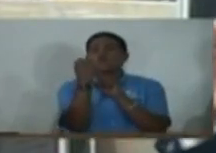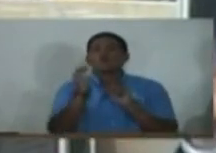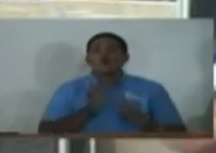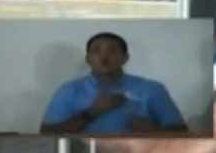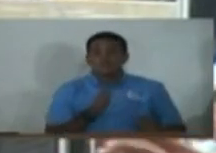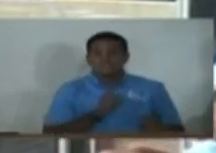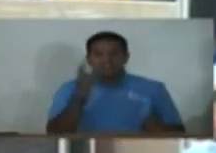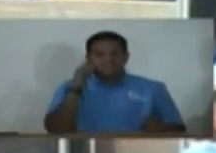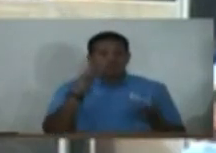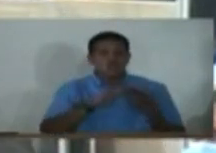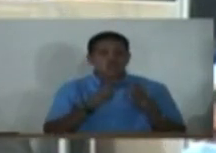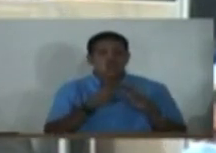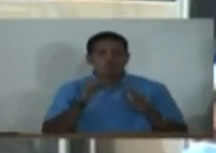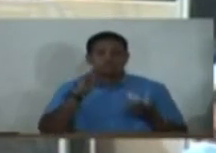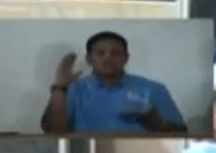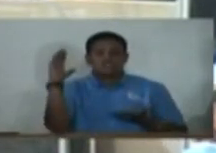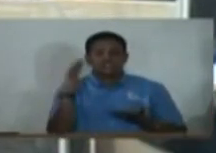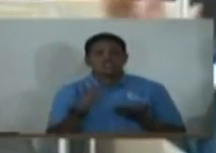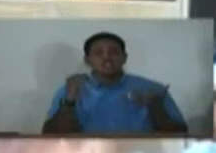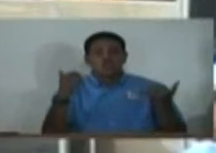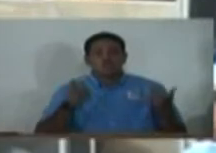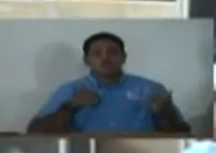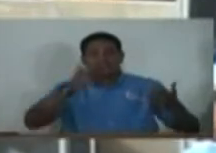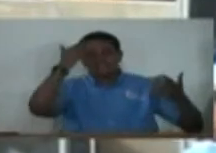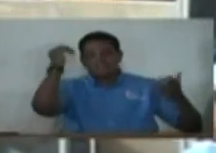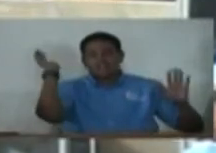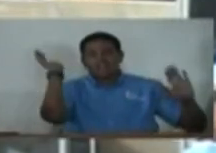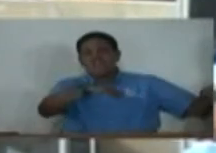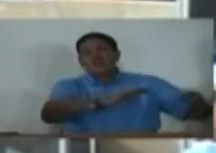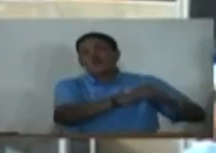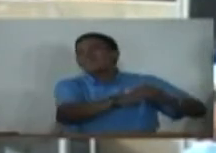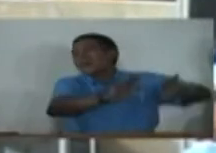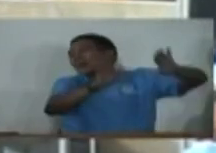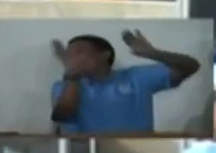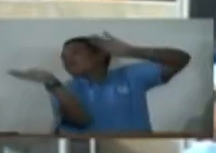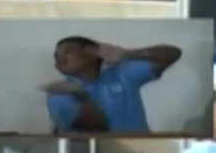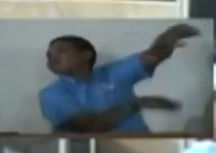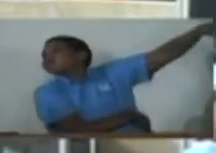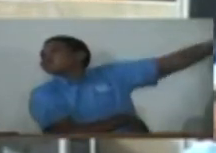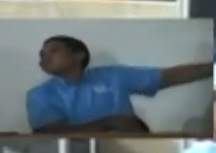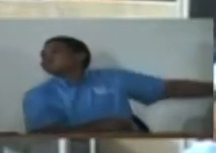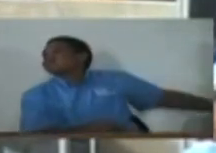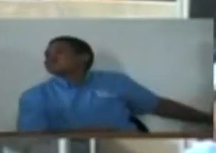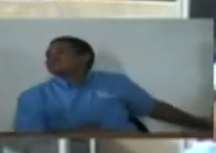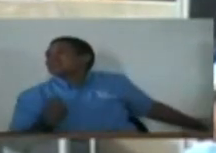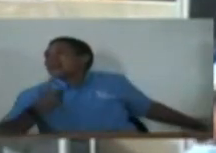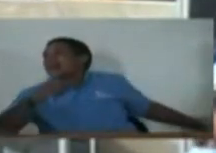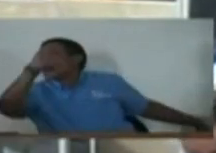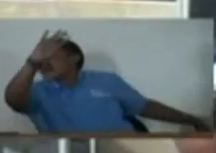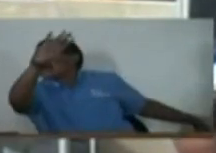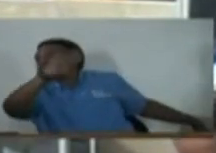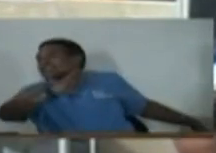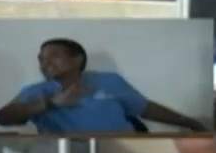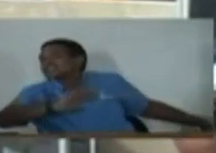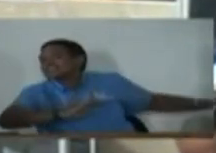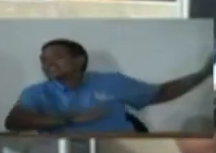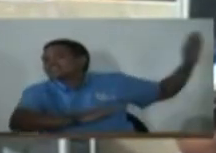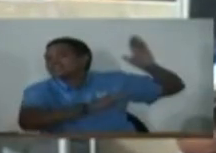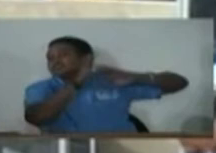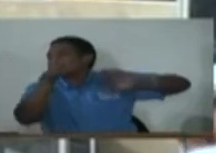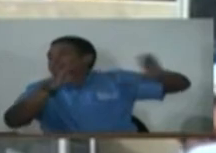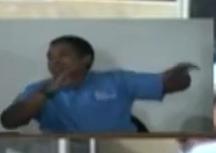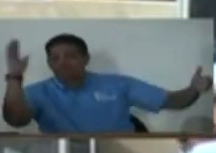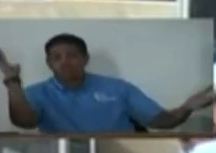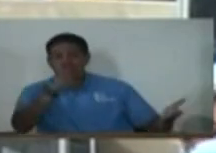because the numbers are going down now, we just forget about it. We forget that we just came out of a spike where, Madam